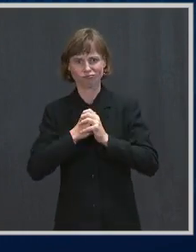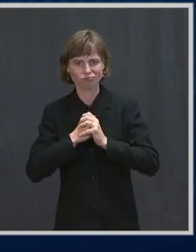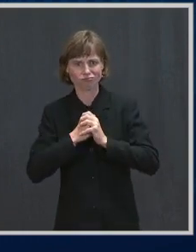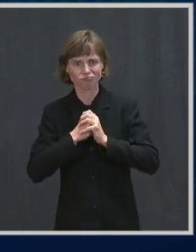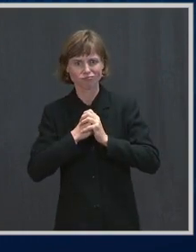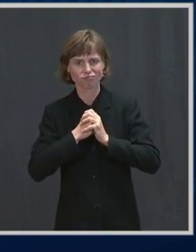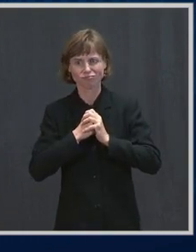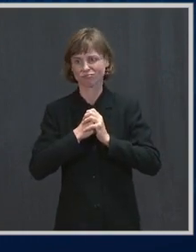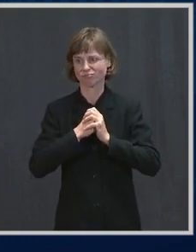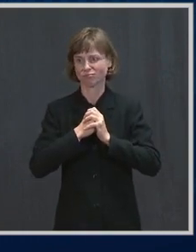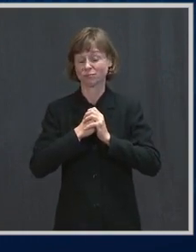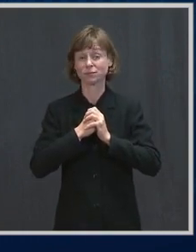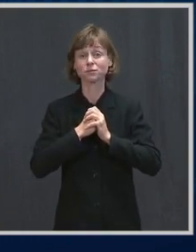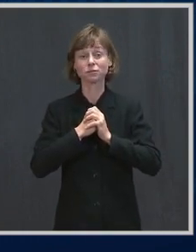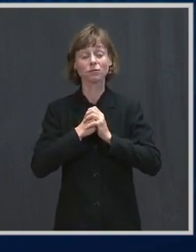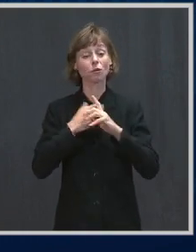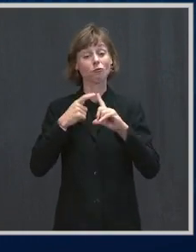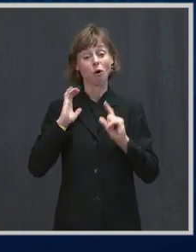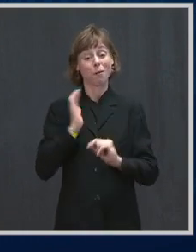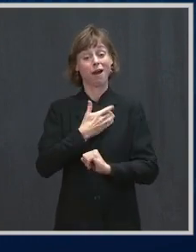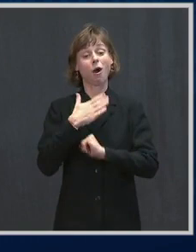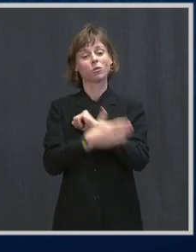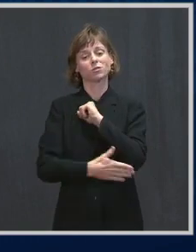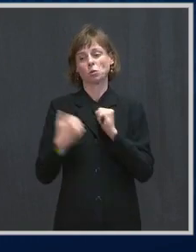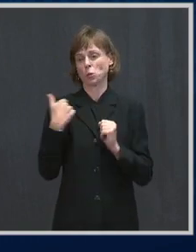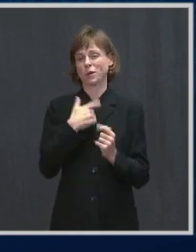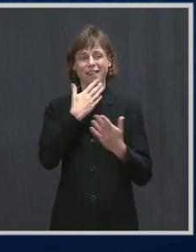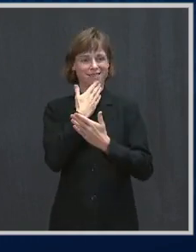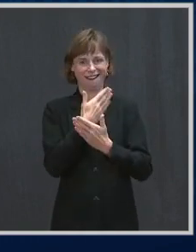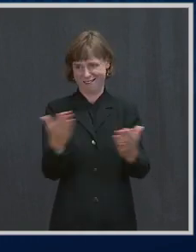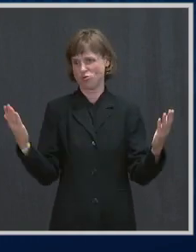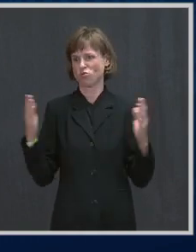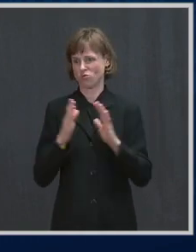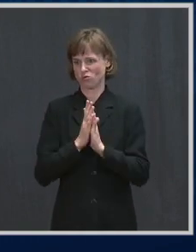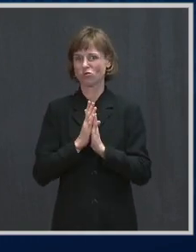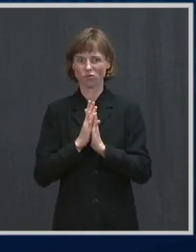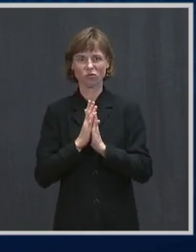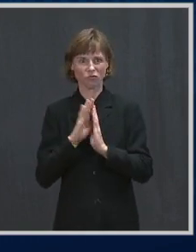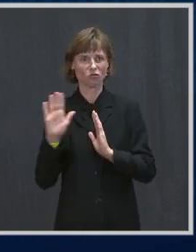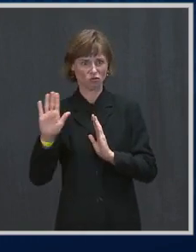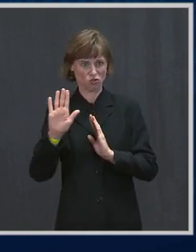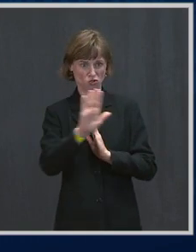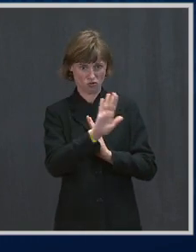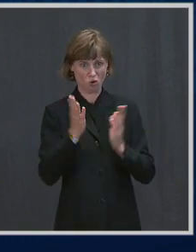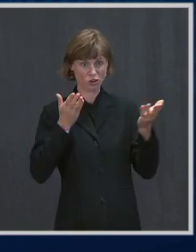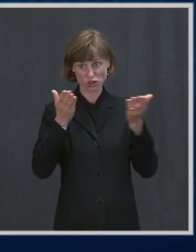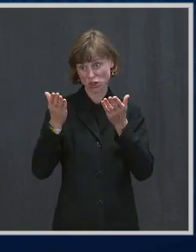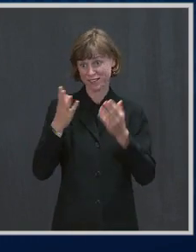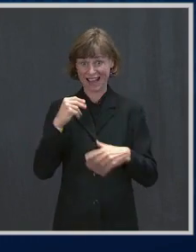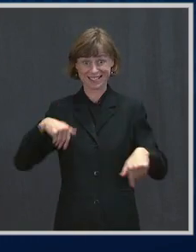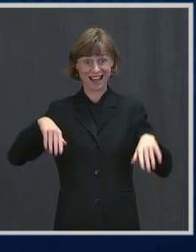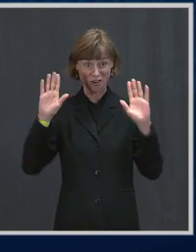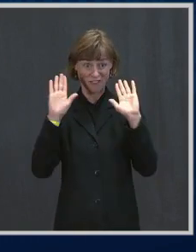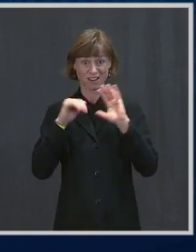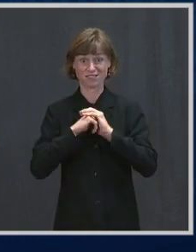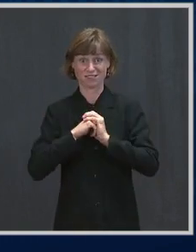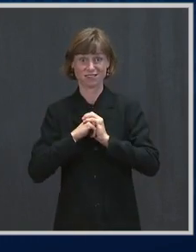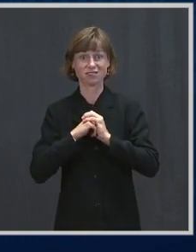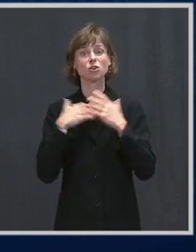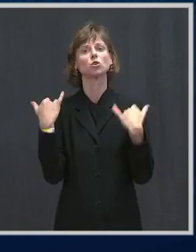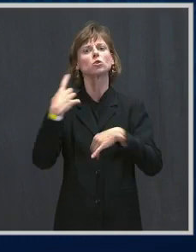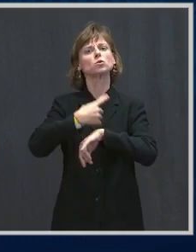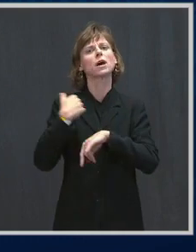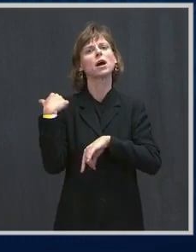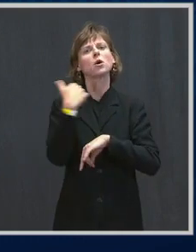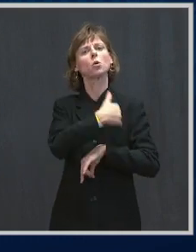our nation, we thank you for your service and for your sacrifice. Today, we are here